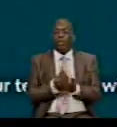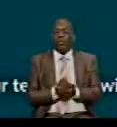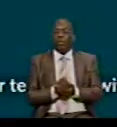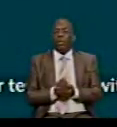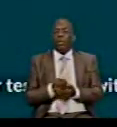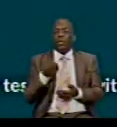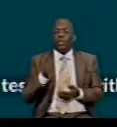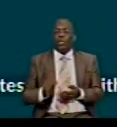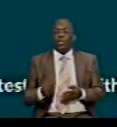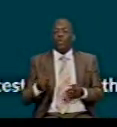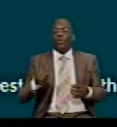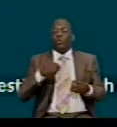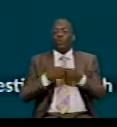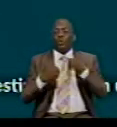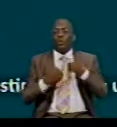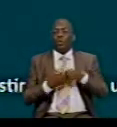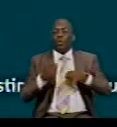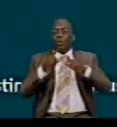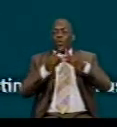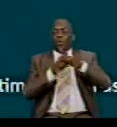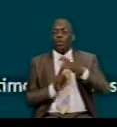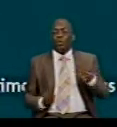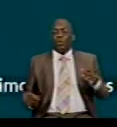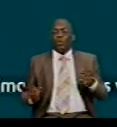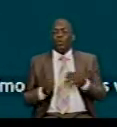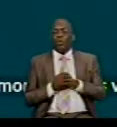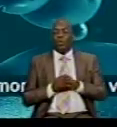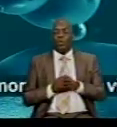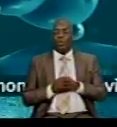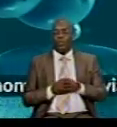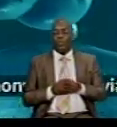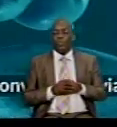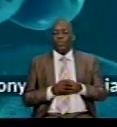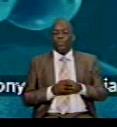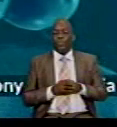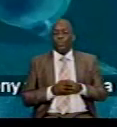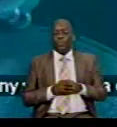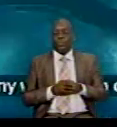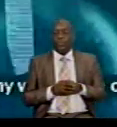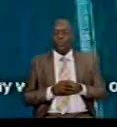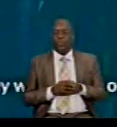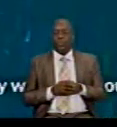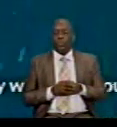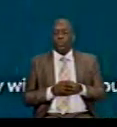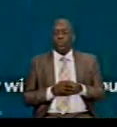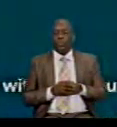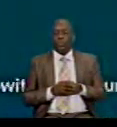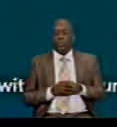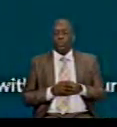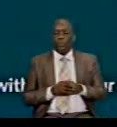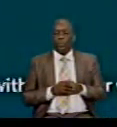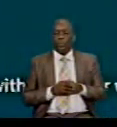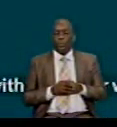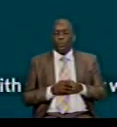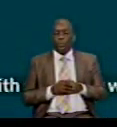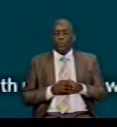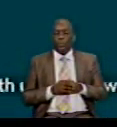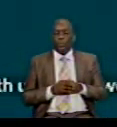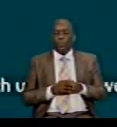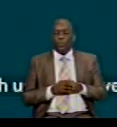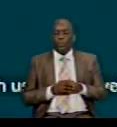Atika Isaiah dit que les démangeaisons sur le corps sont parties. Gloire à